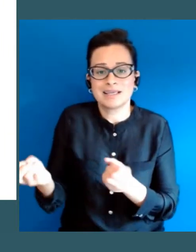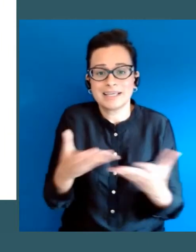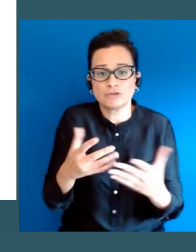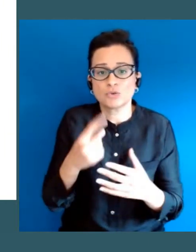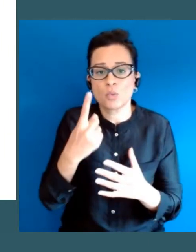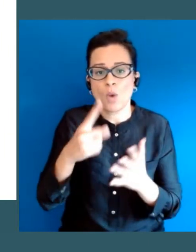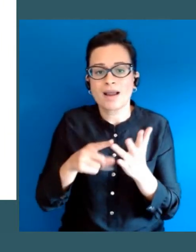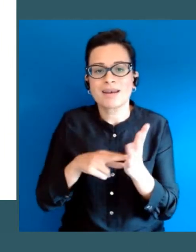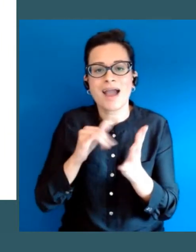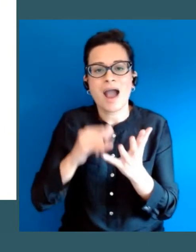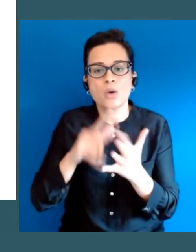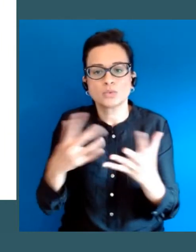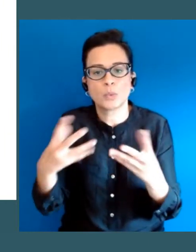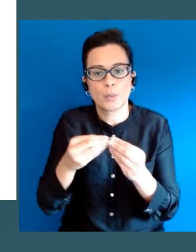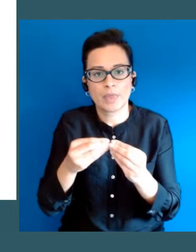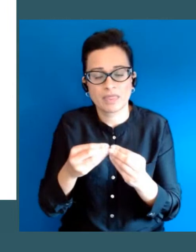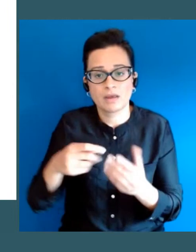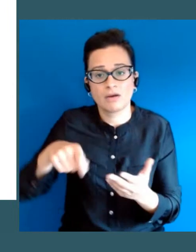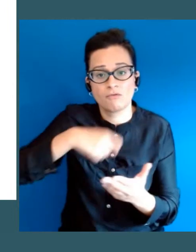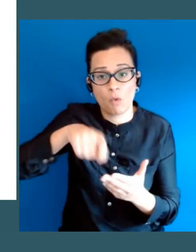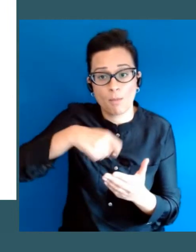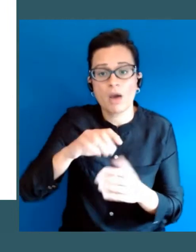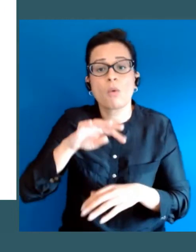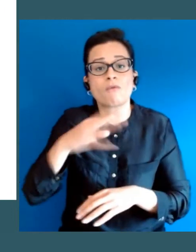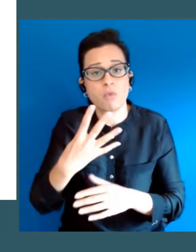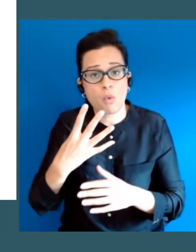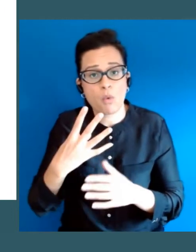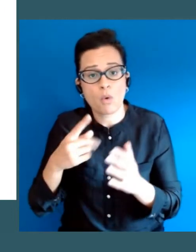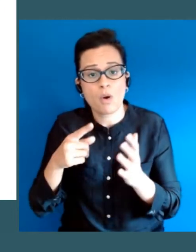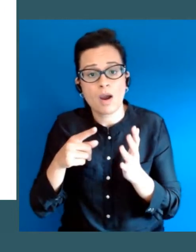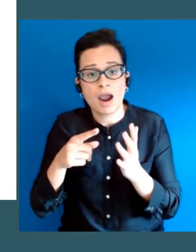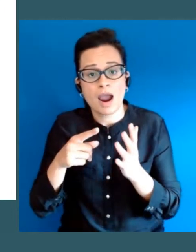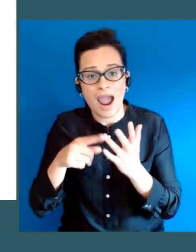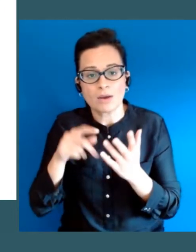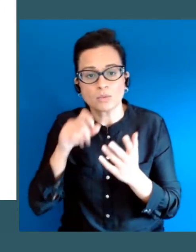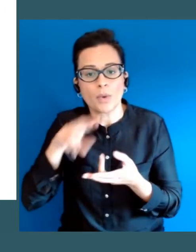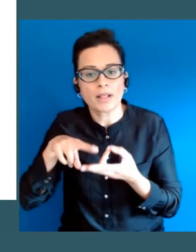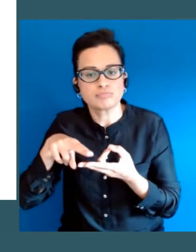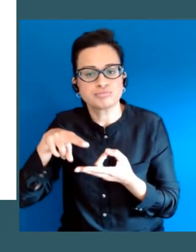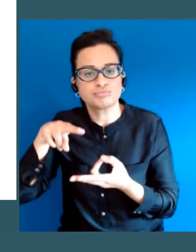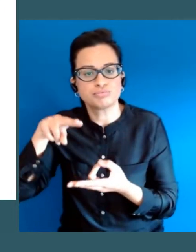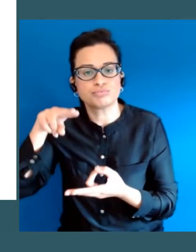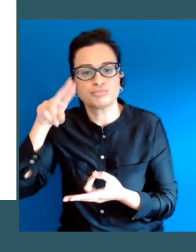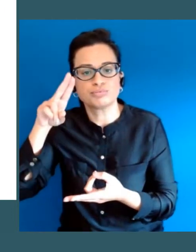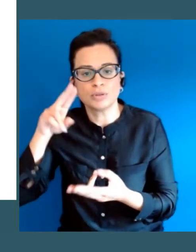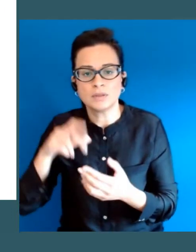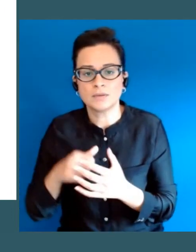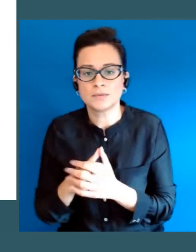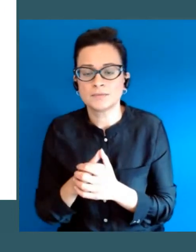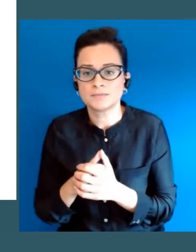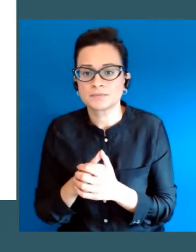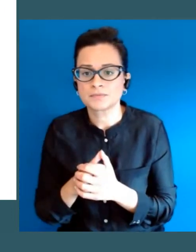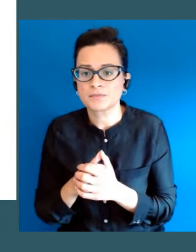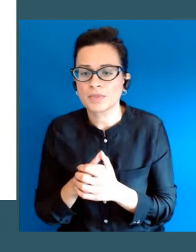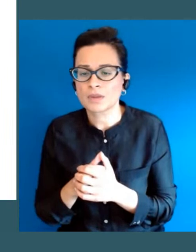formula mixed with 4 ounces 1 ounce of the hyperallergenic formula mixed with 4 ounces of the